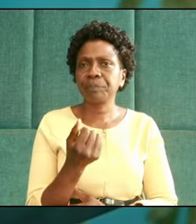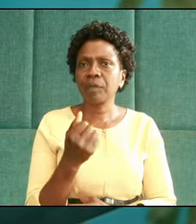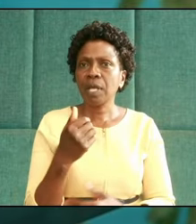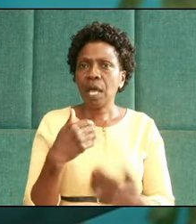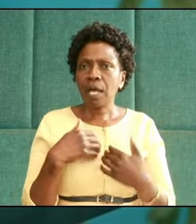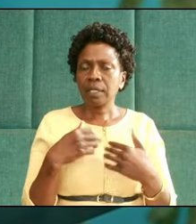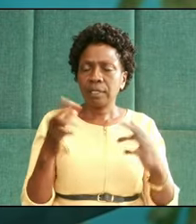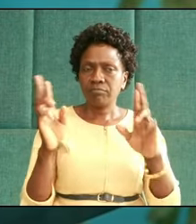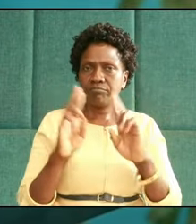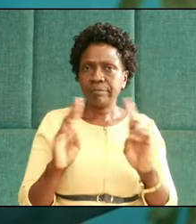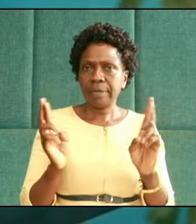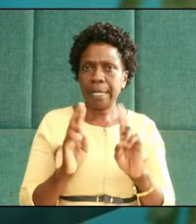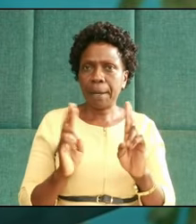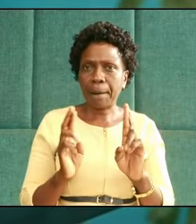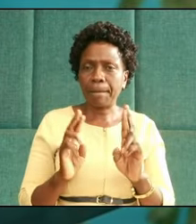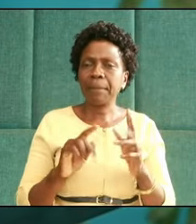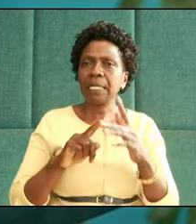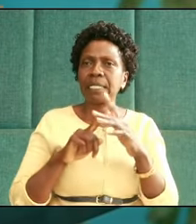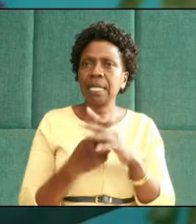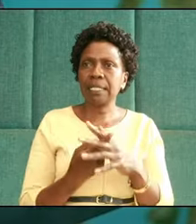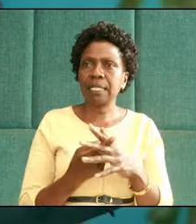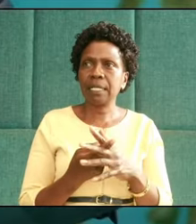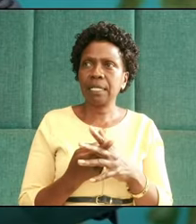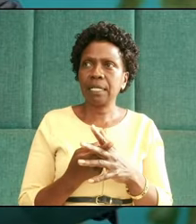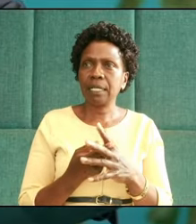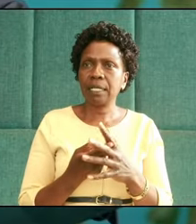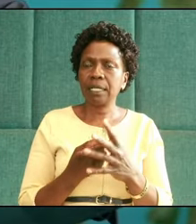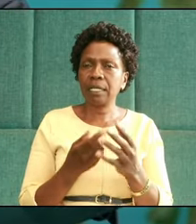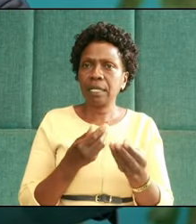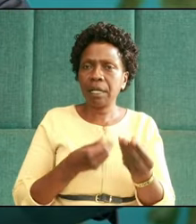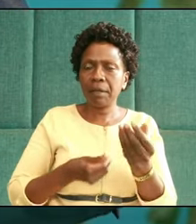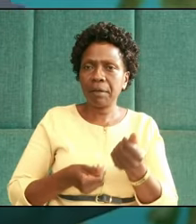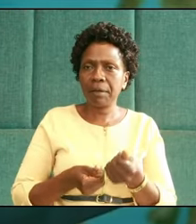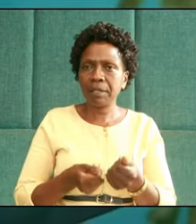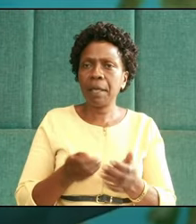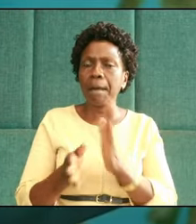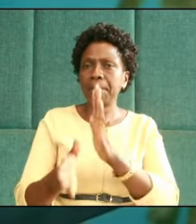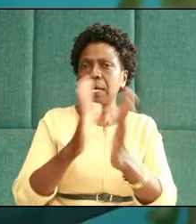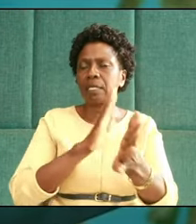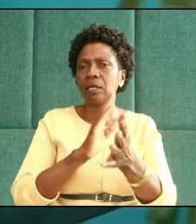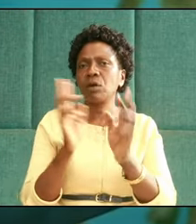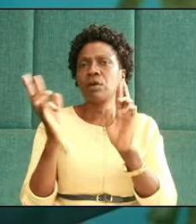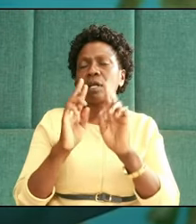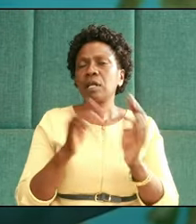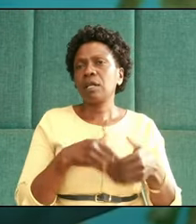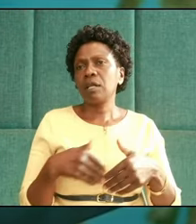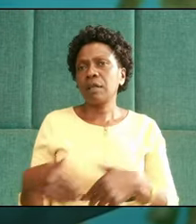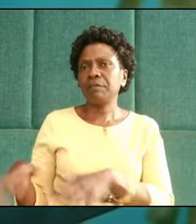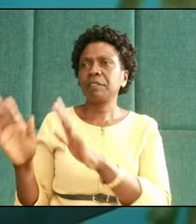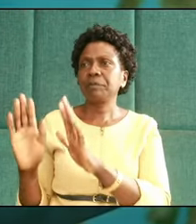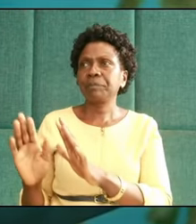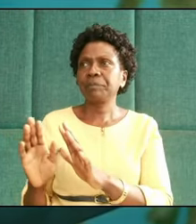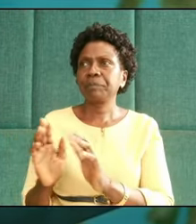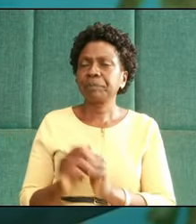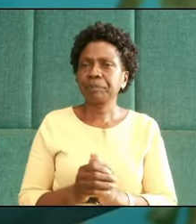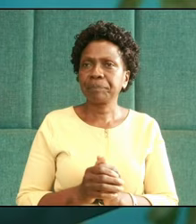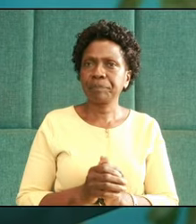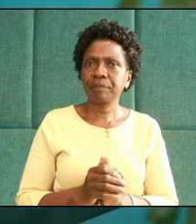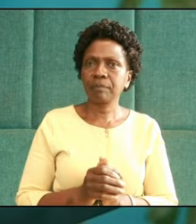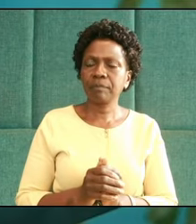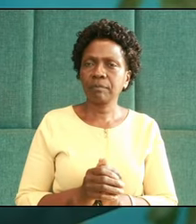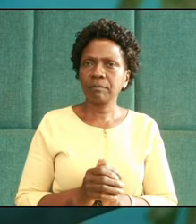has already taken place. The bus has already left. Traditional jobs, as we know them, are going to go.